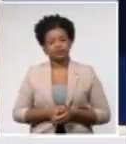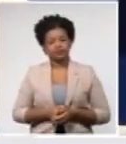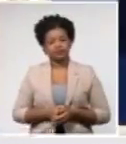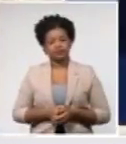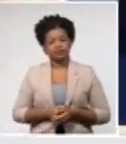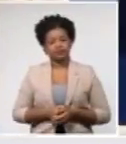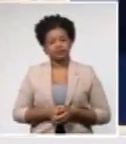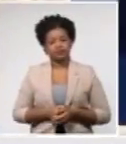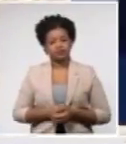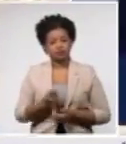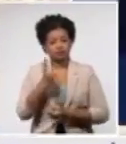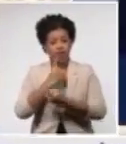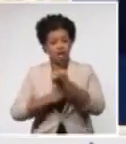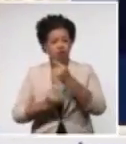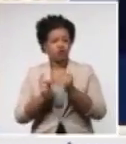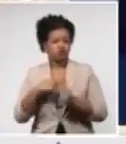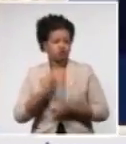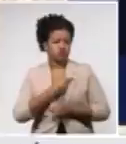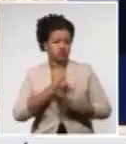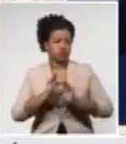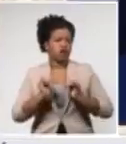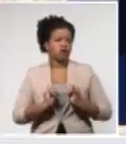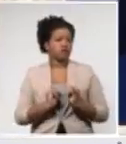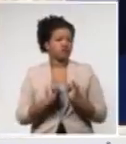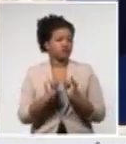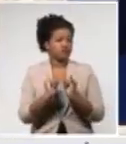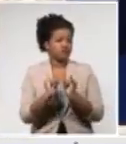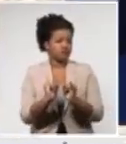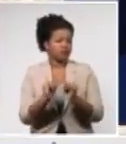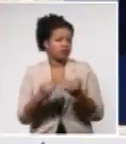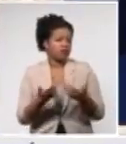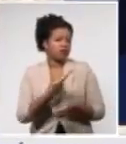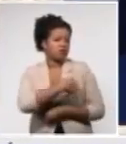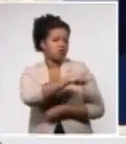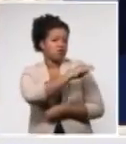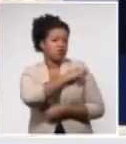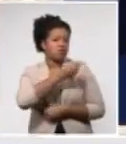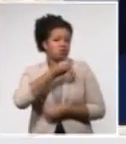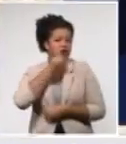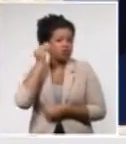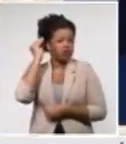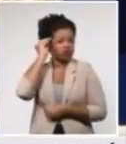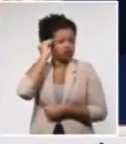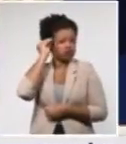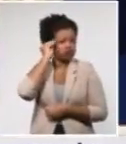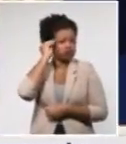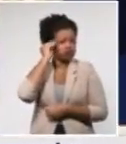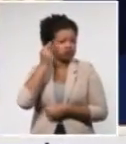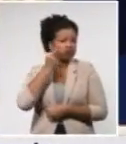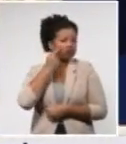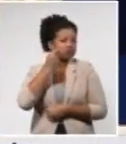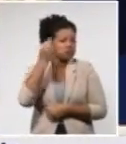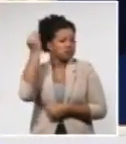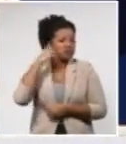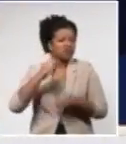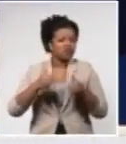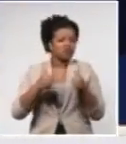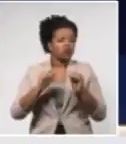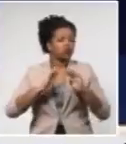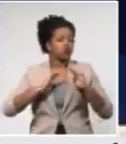And this is something we are also reporting for our population to have a clearer idea. Over the